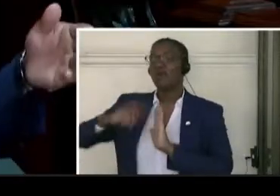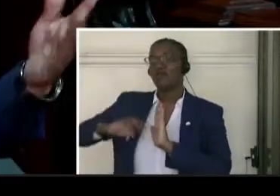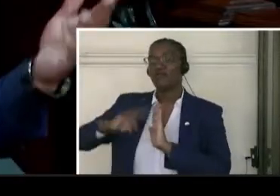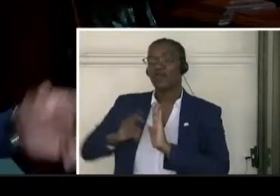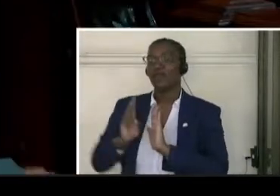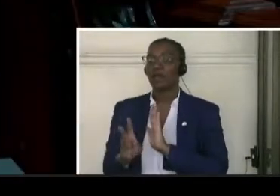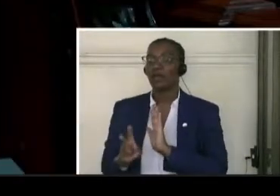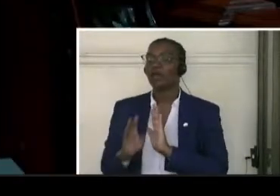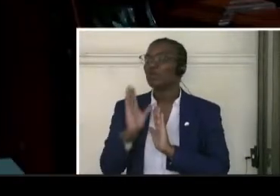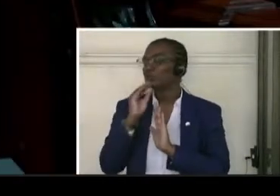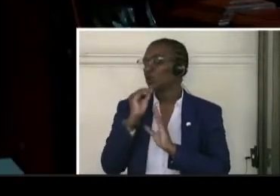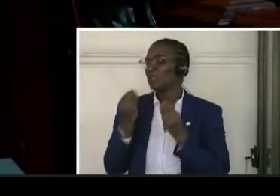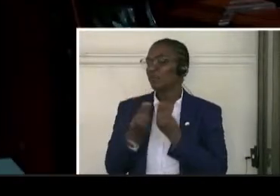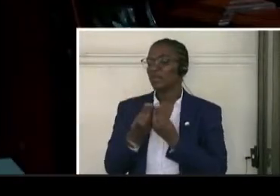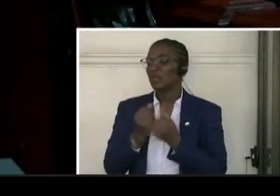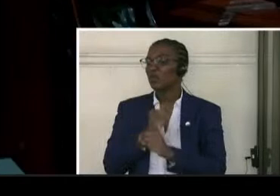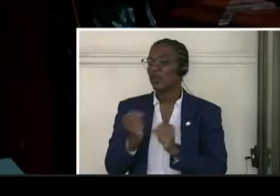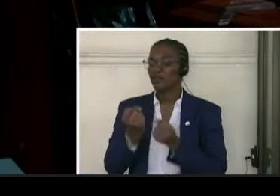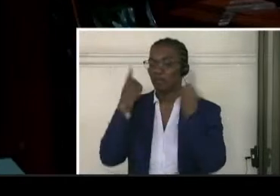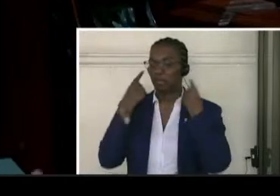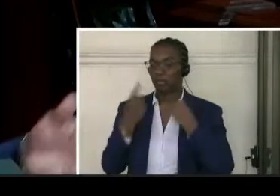You were talking something that you don't understand.